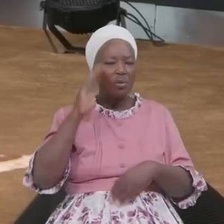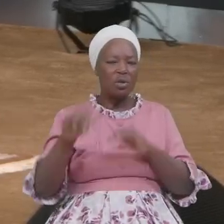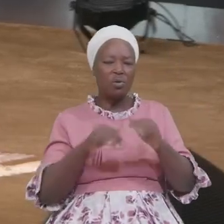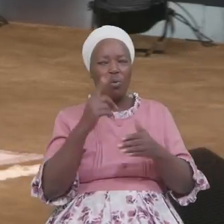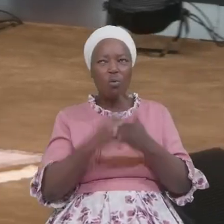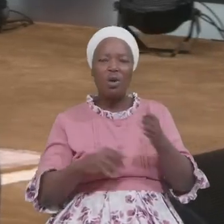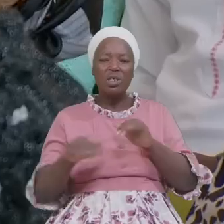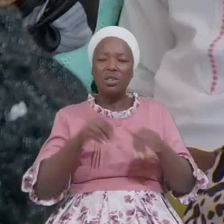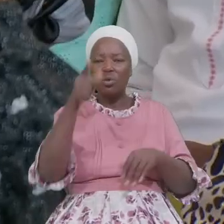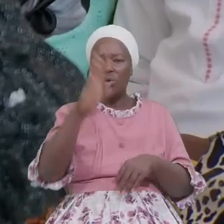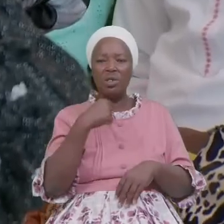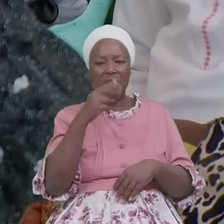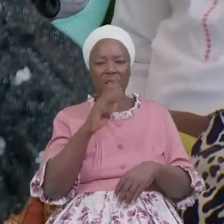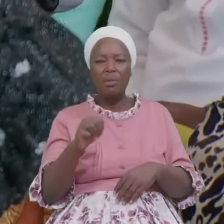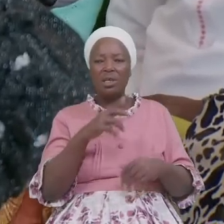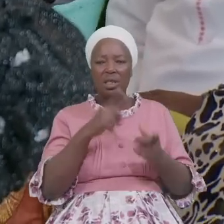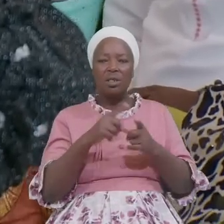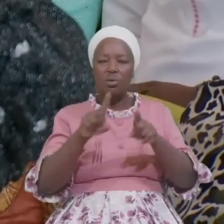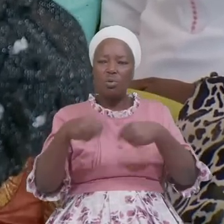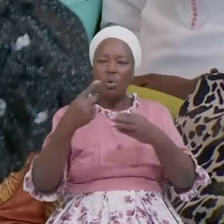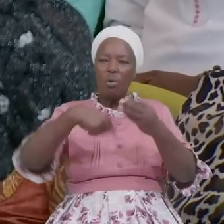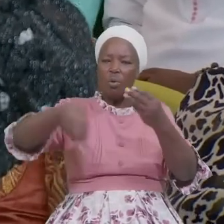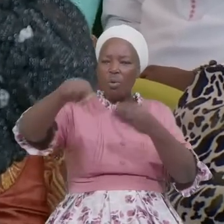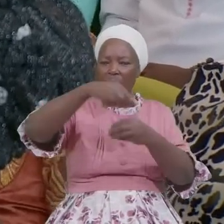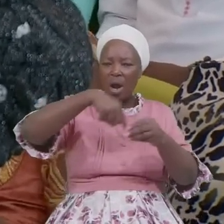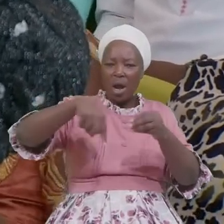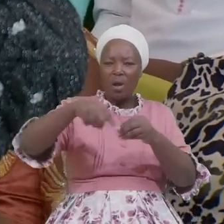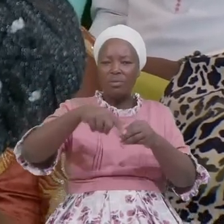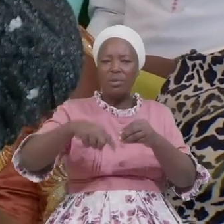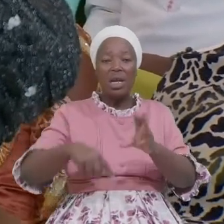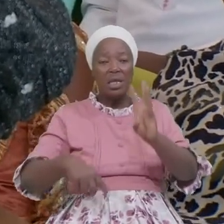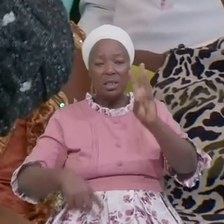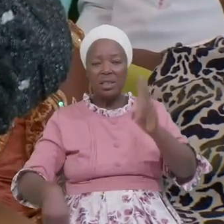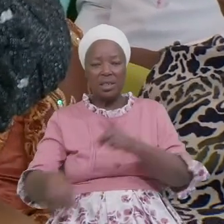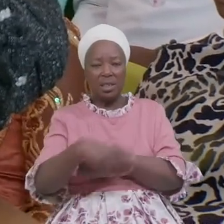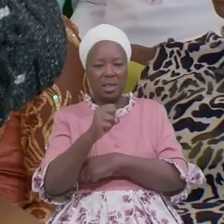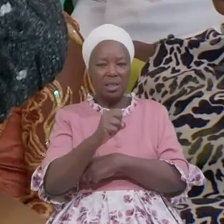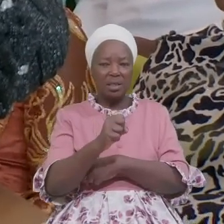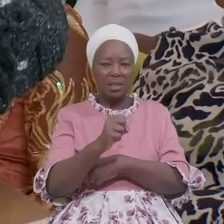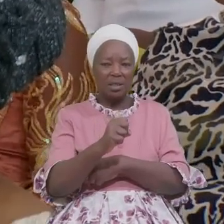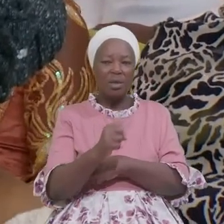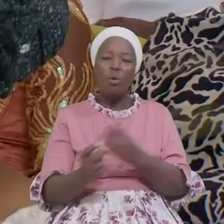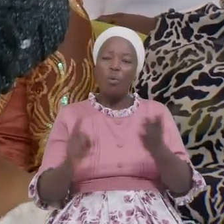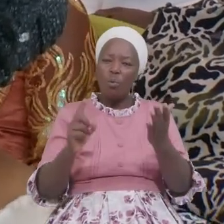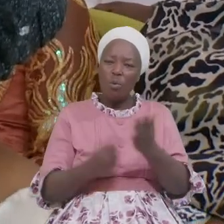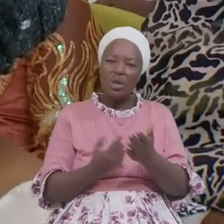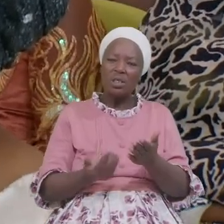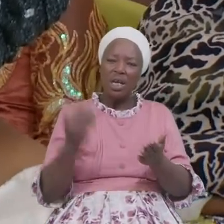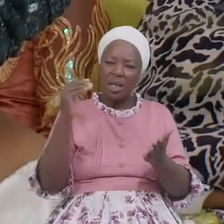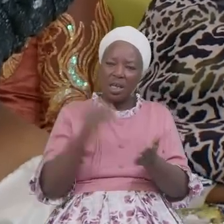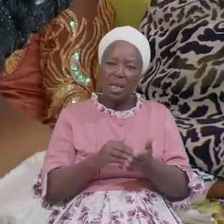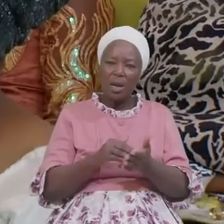them? He said, you'll go around 6 days once a day, but you'll